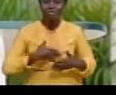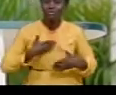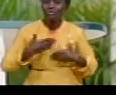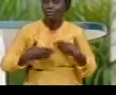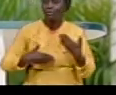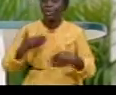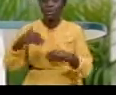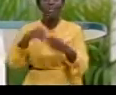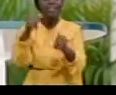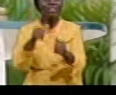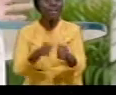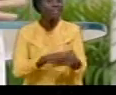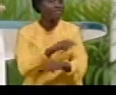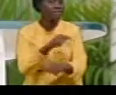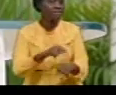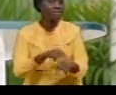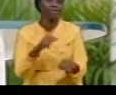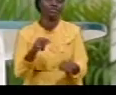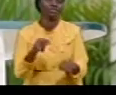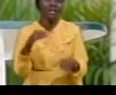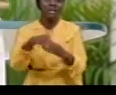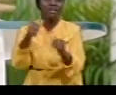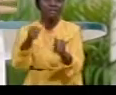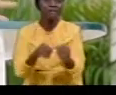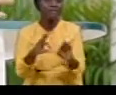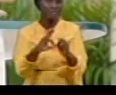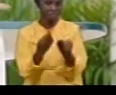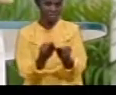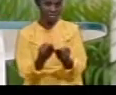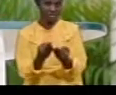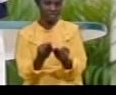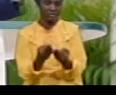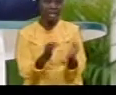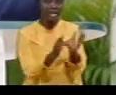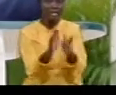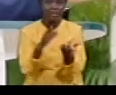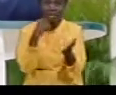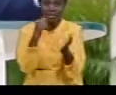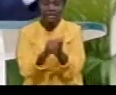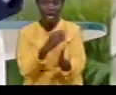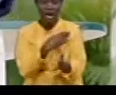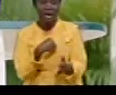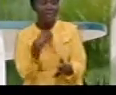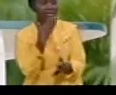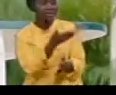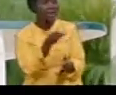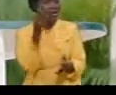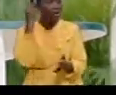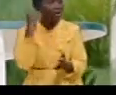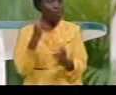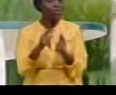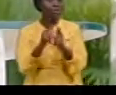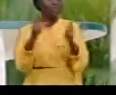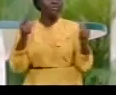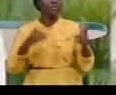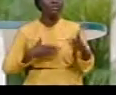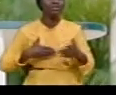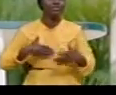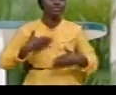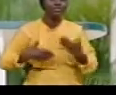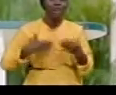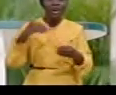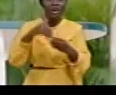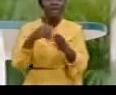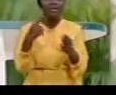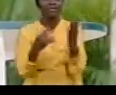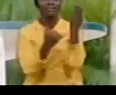every family. The Bible says, and there was great joy in the city. And there was great joy in the city. There will be joy today. There will be joy in your hearts. There